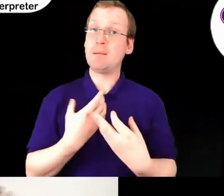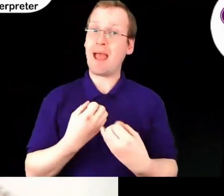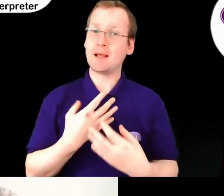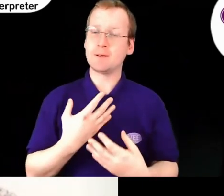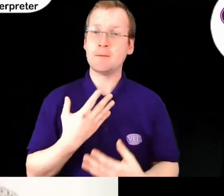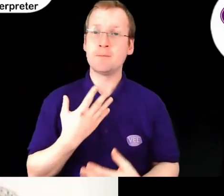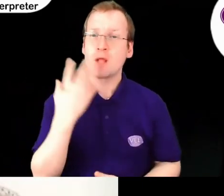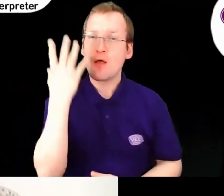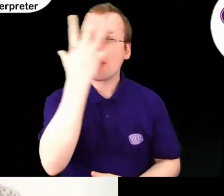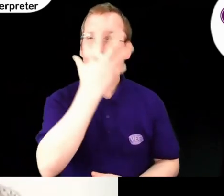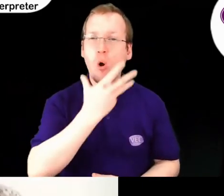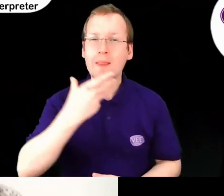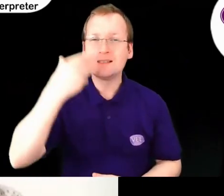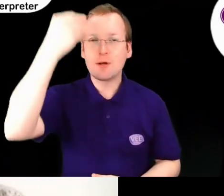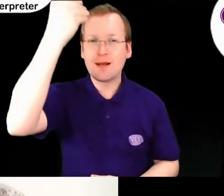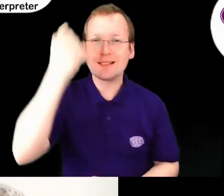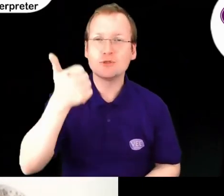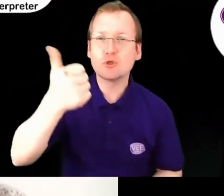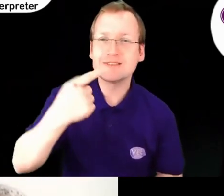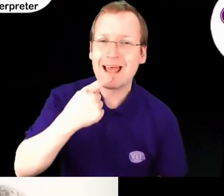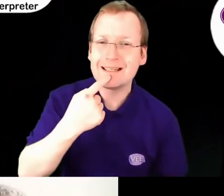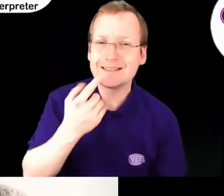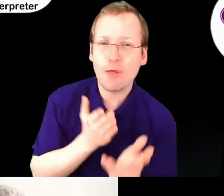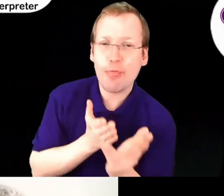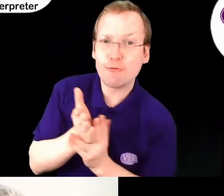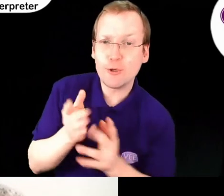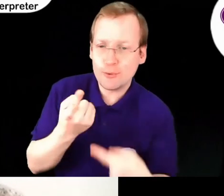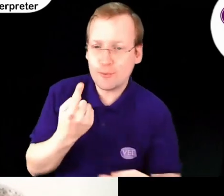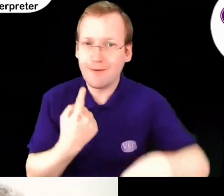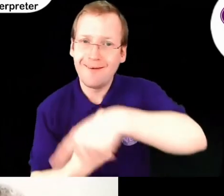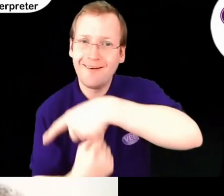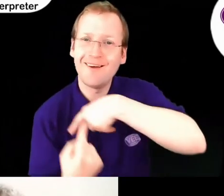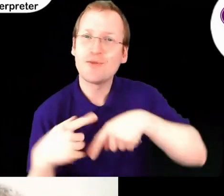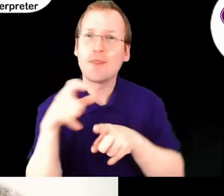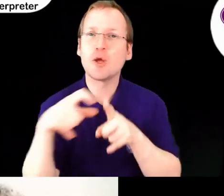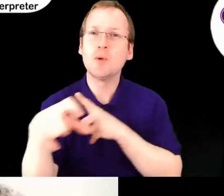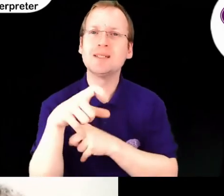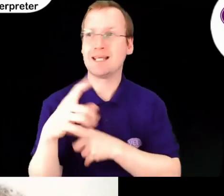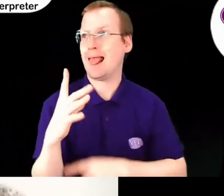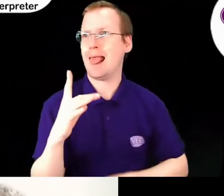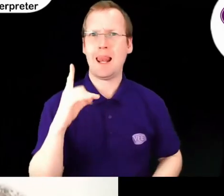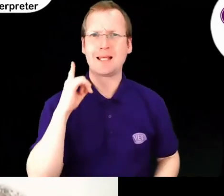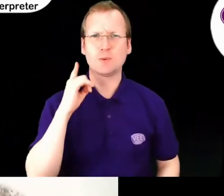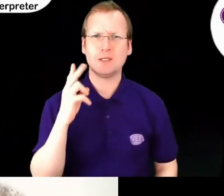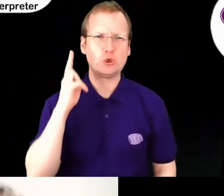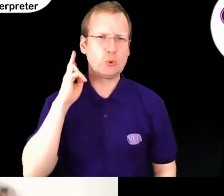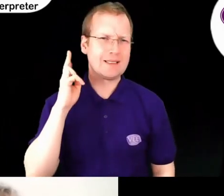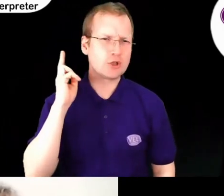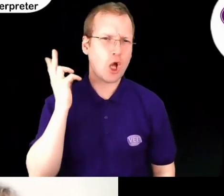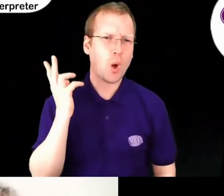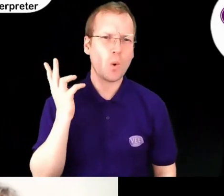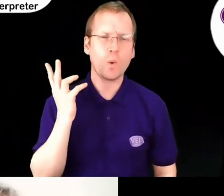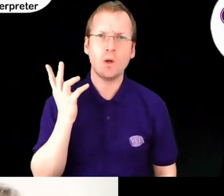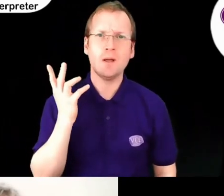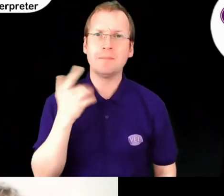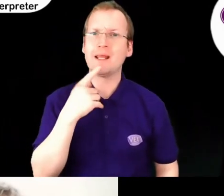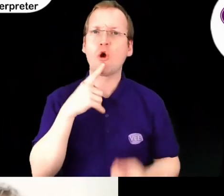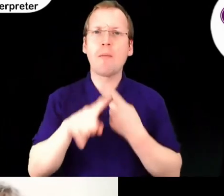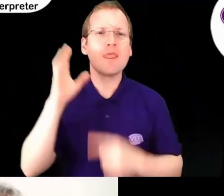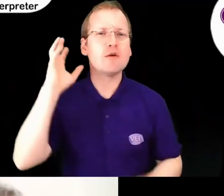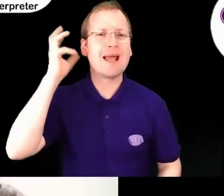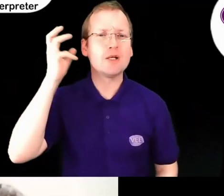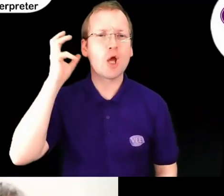the arbiter of good taste through the community. Last week or the week before, there was this lovely comment on the radio